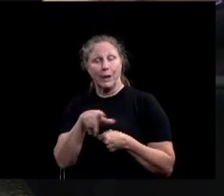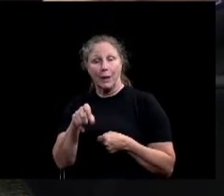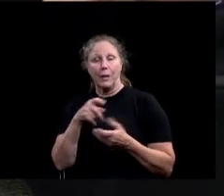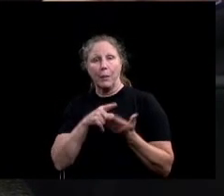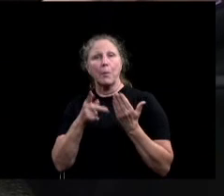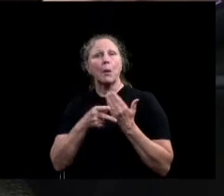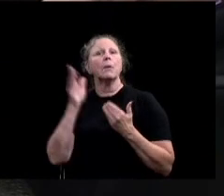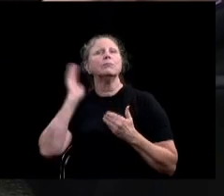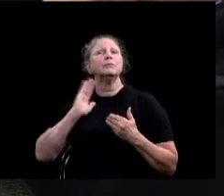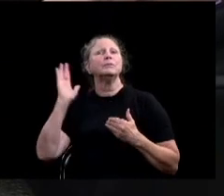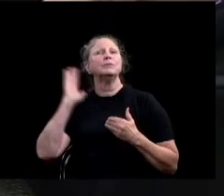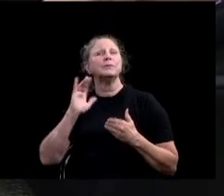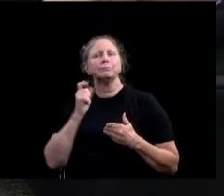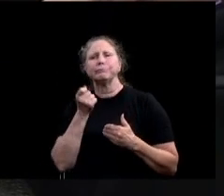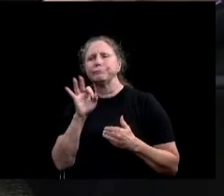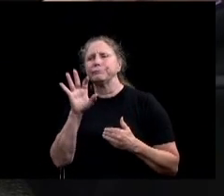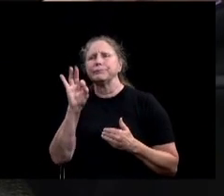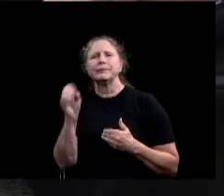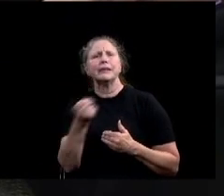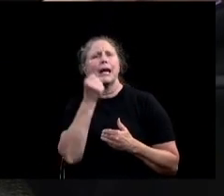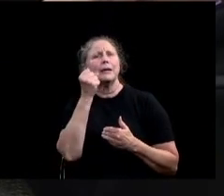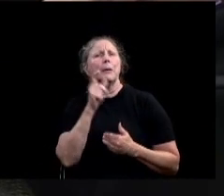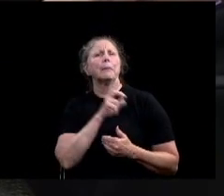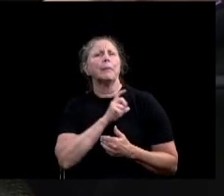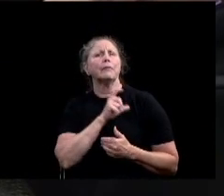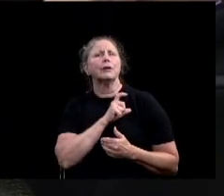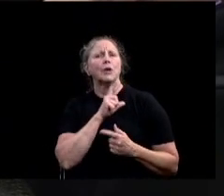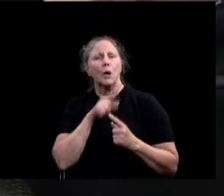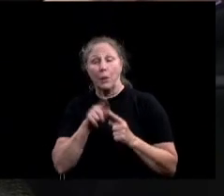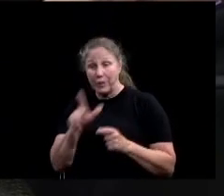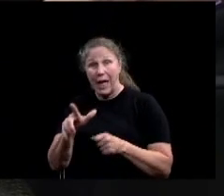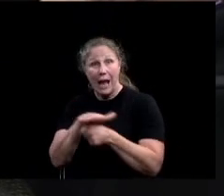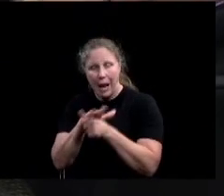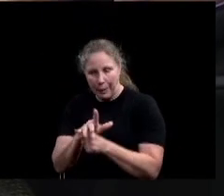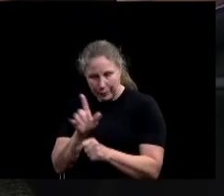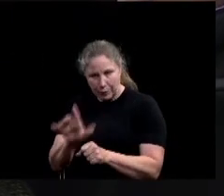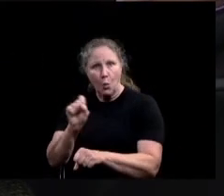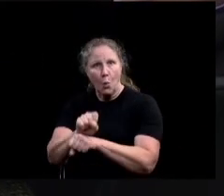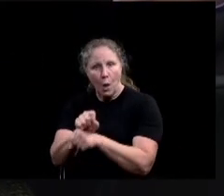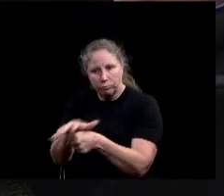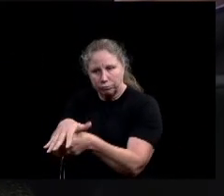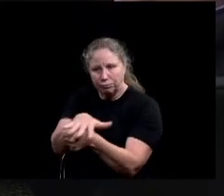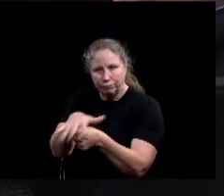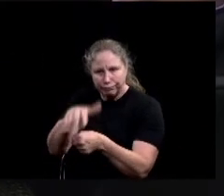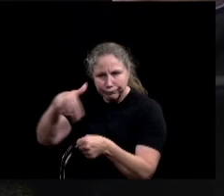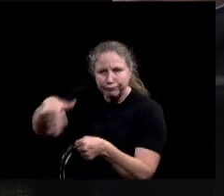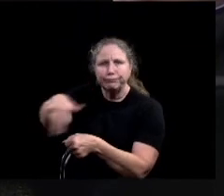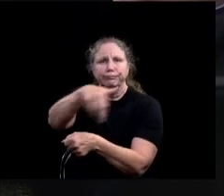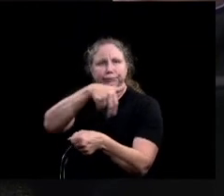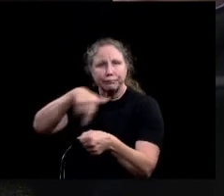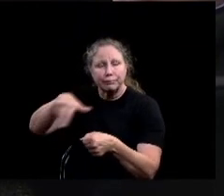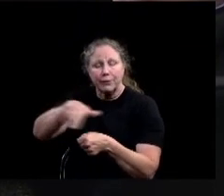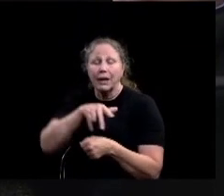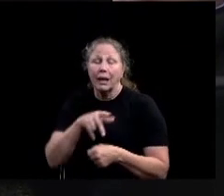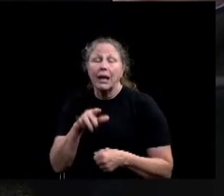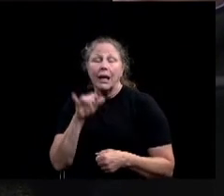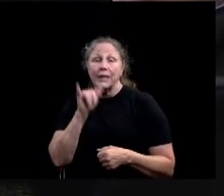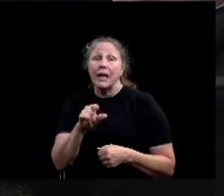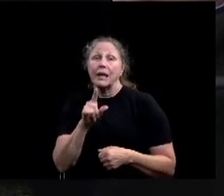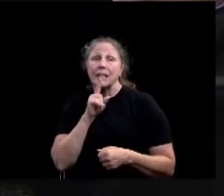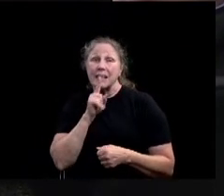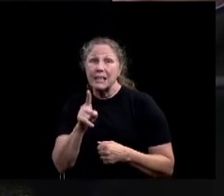officers dedicated to neighborhood associations, and the reality of that is it is labor intensive, and